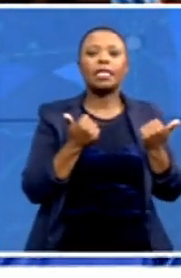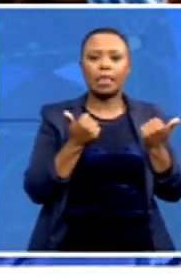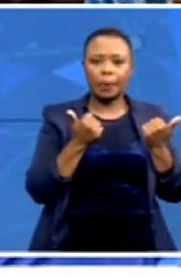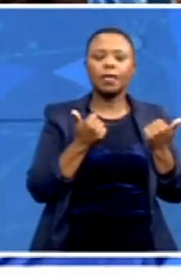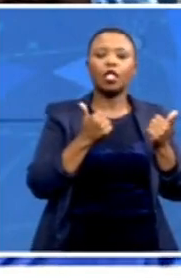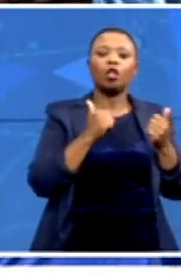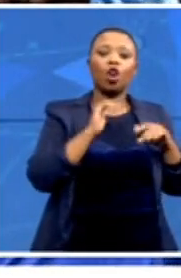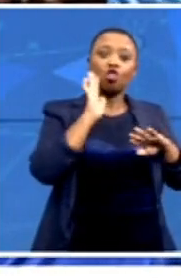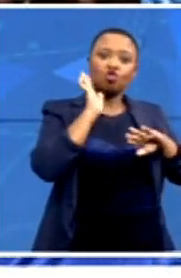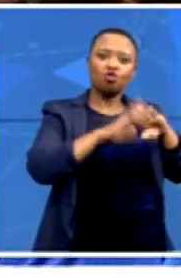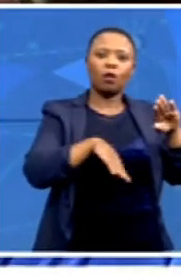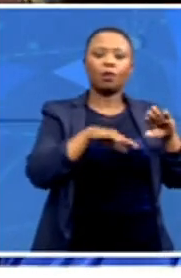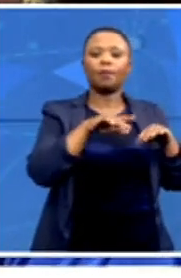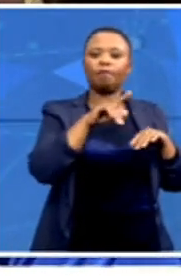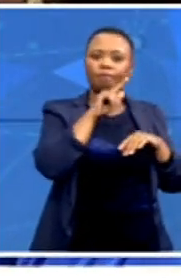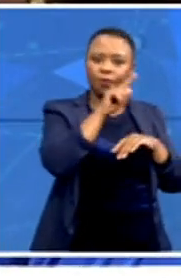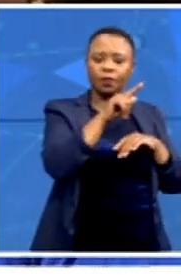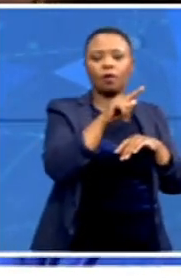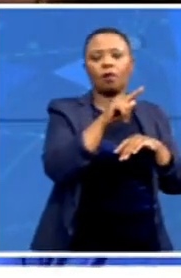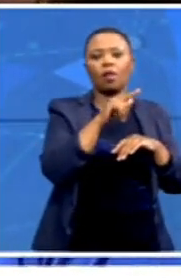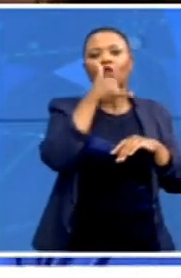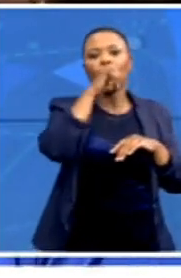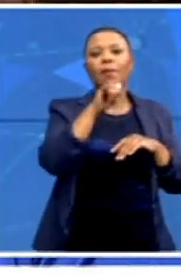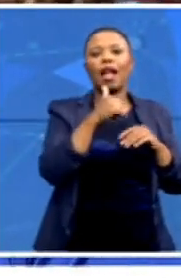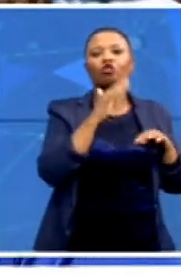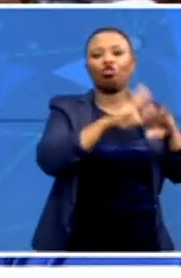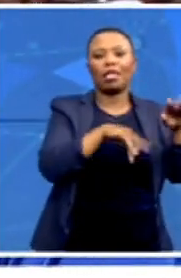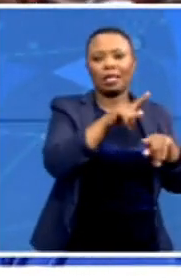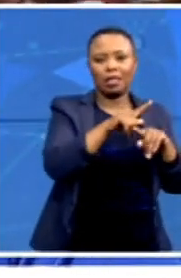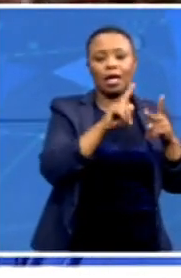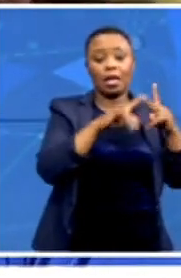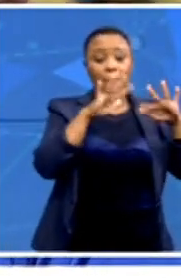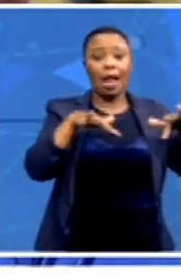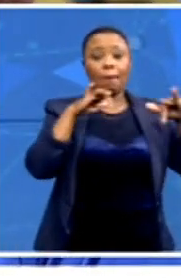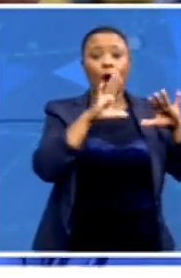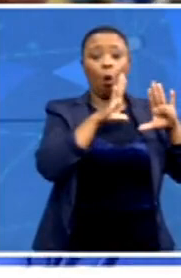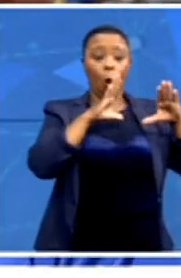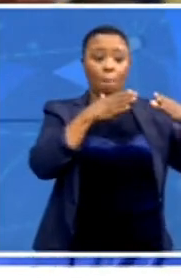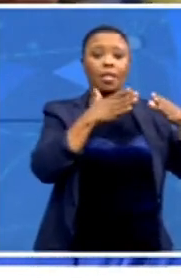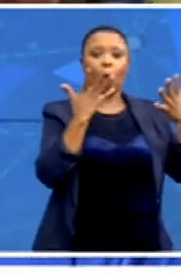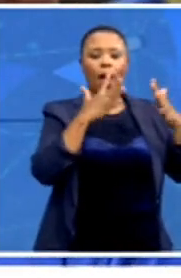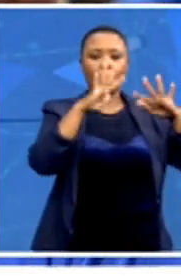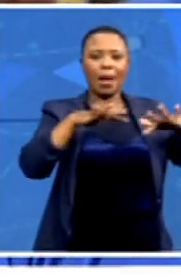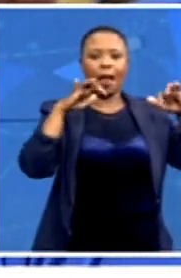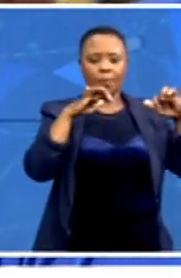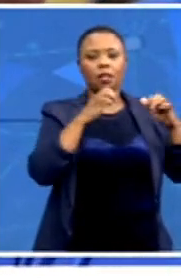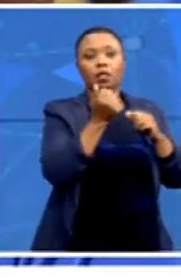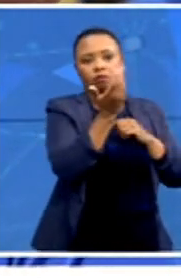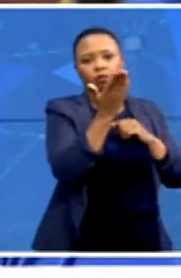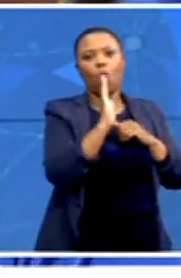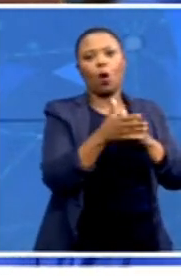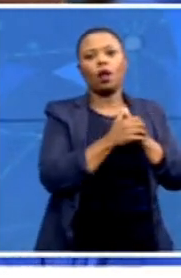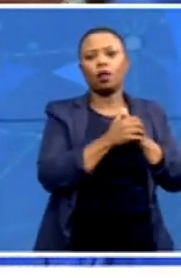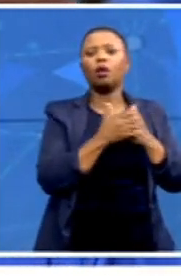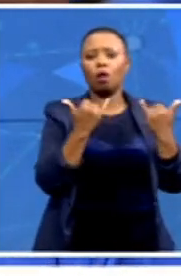pursuing this matter through the parliamentary committees in Parliament. I think that it is an outrage that you've got a Premier who stands accused